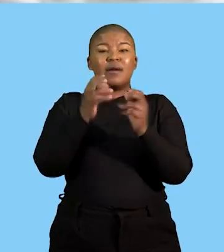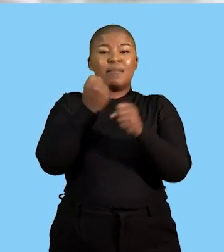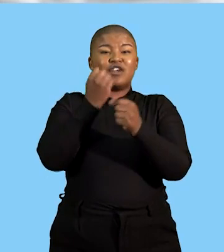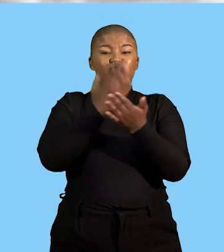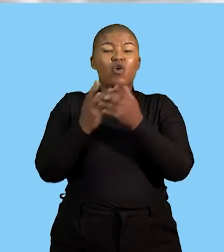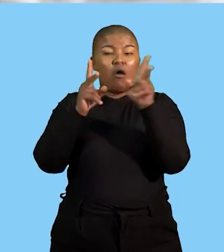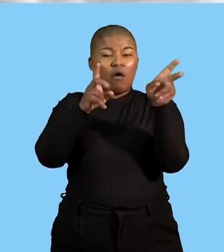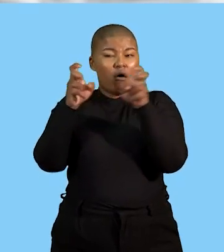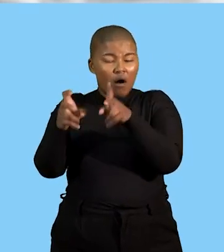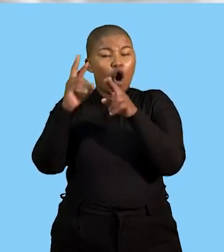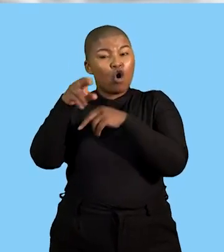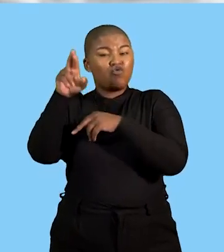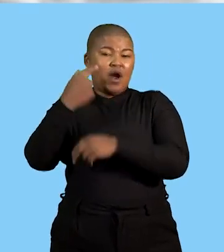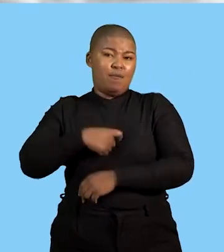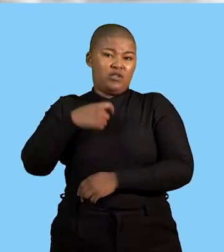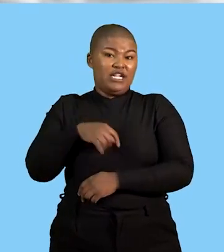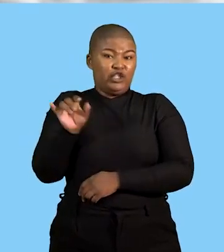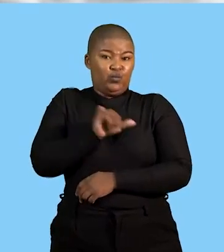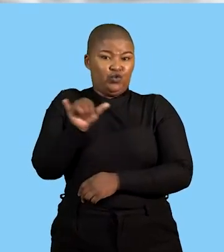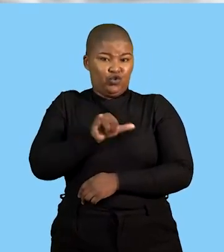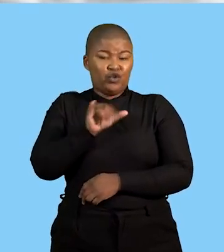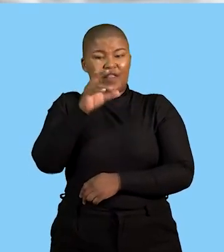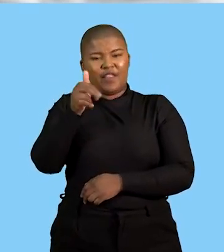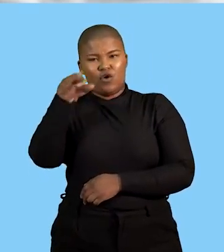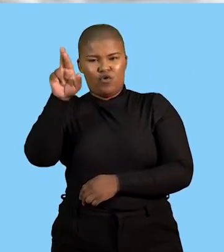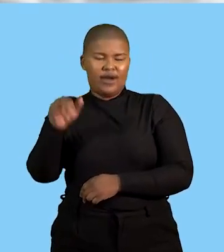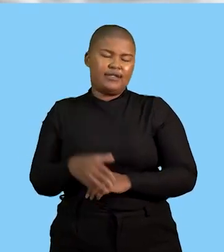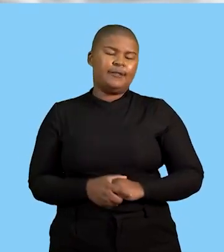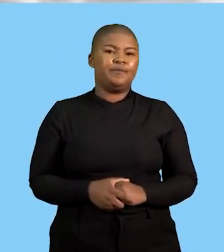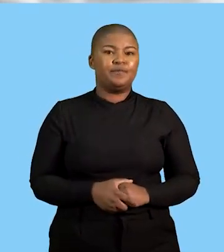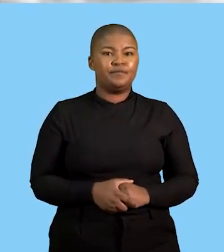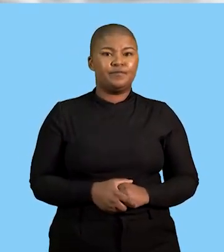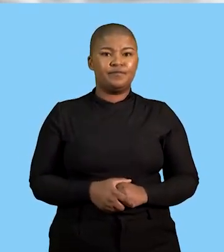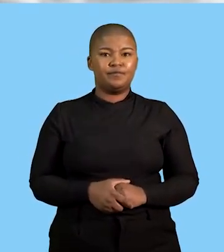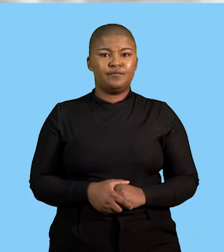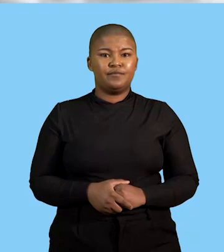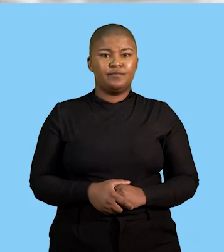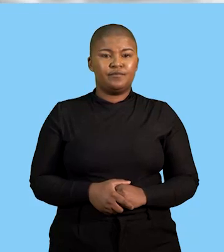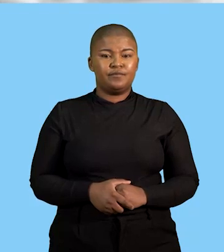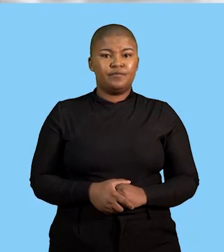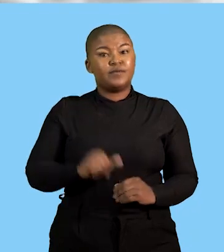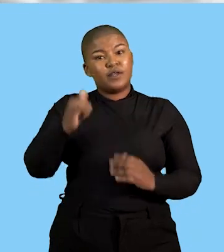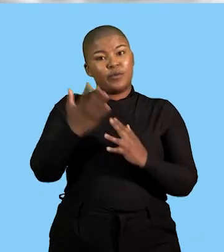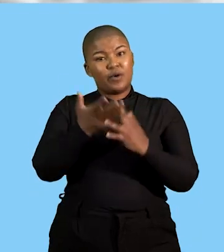you quote and identify the correct personality so that you become on the safe side. So with that